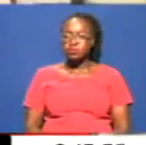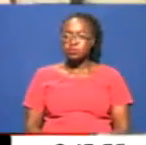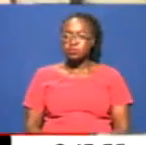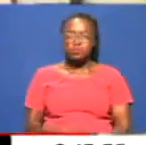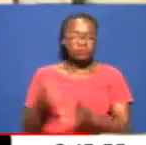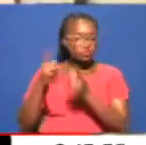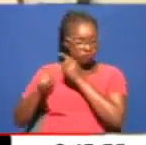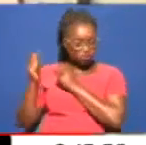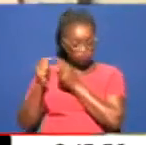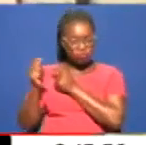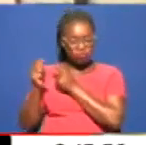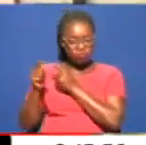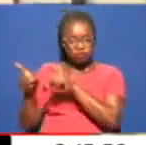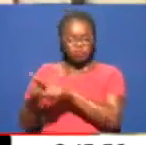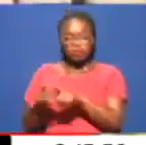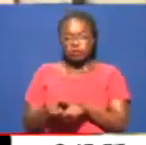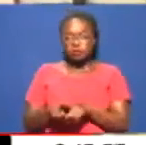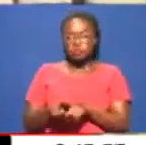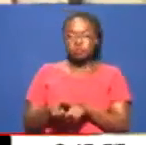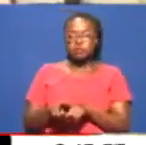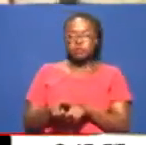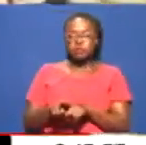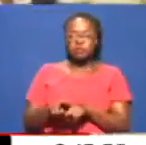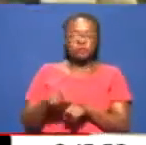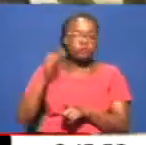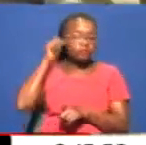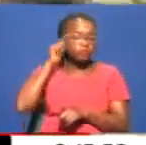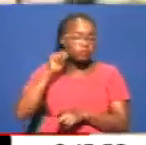Traditionally, according to the Kalenjin culture,